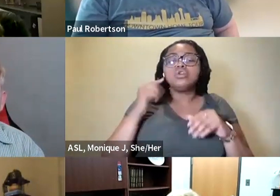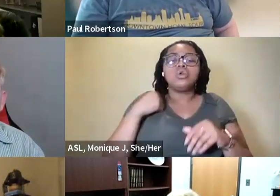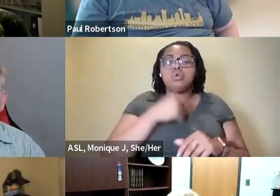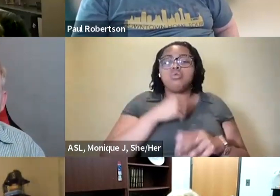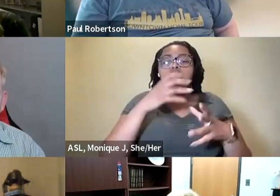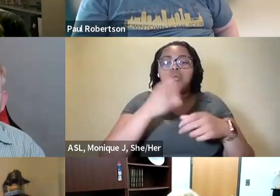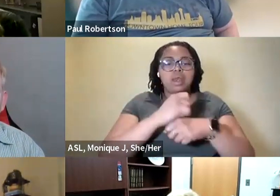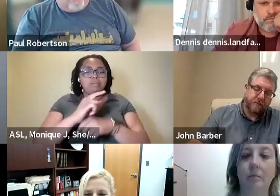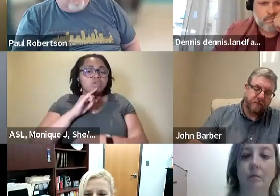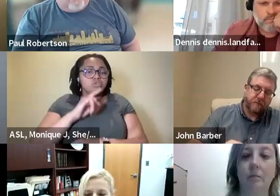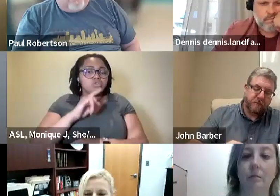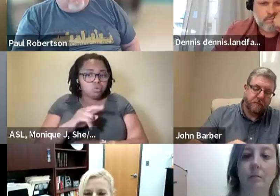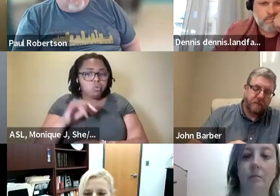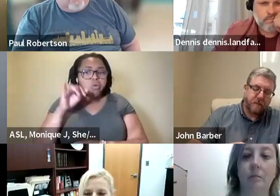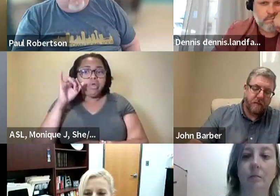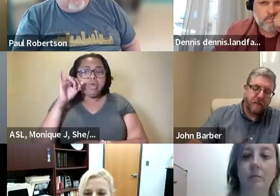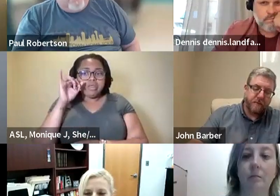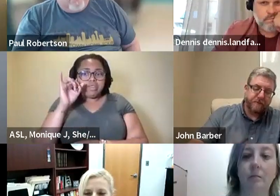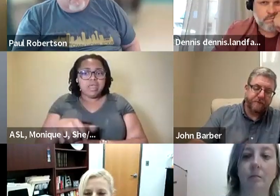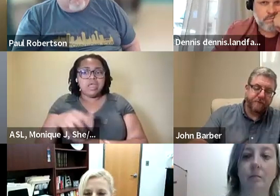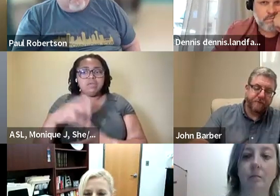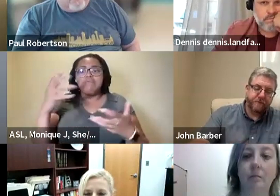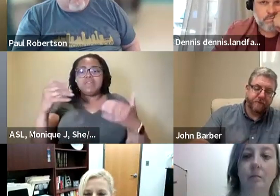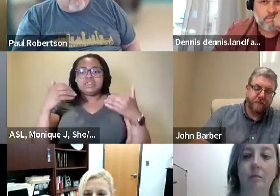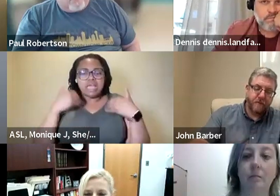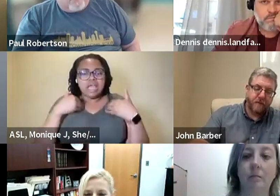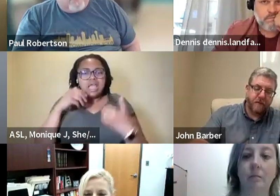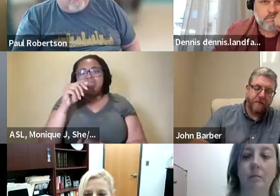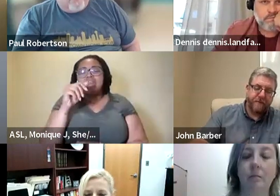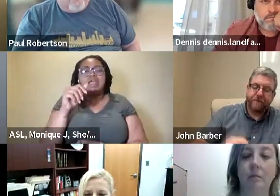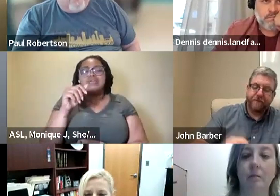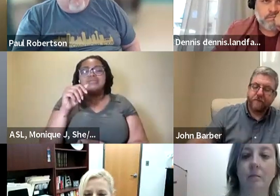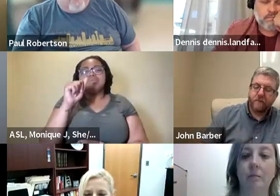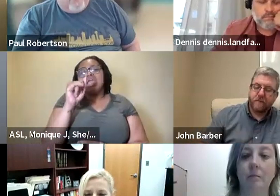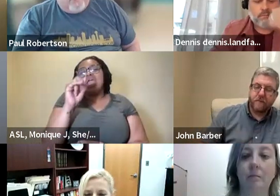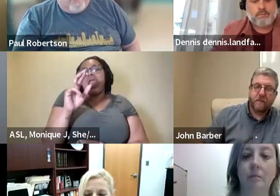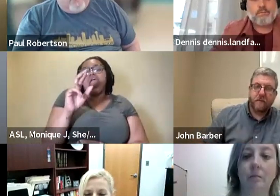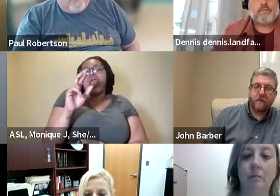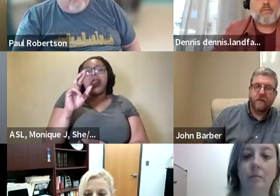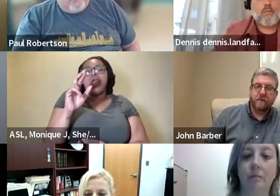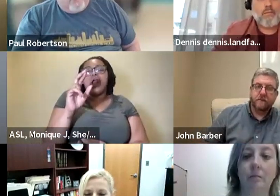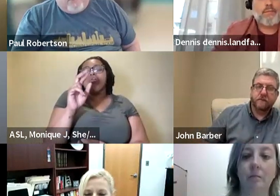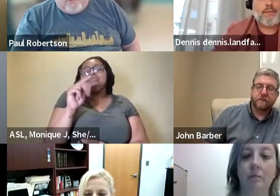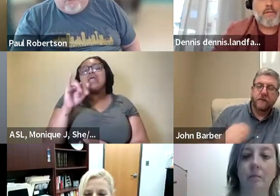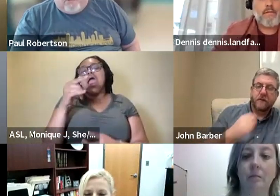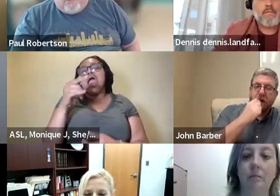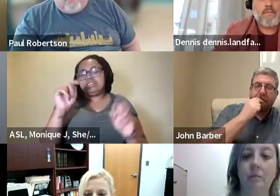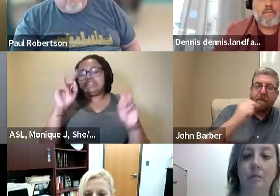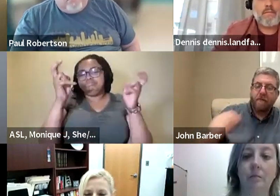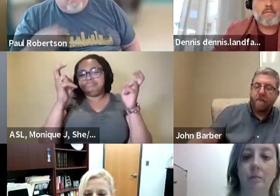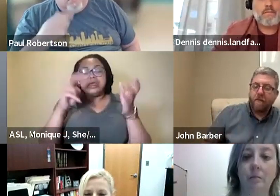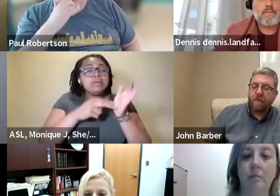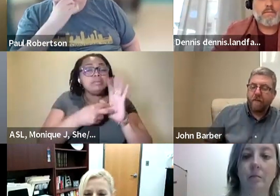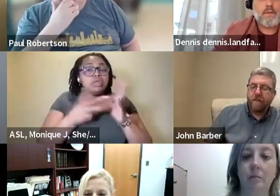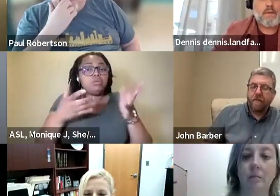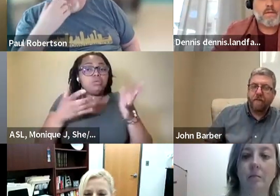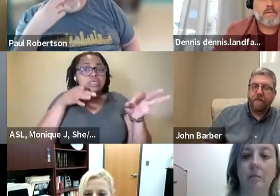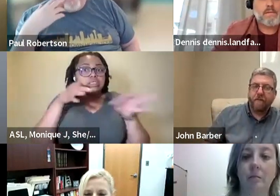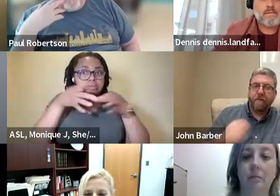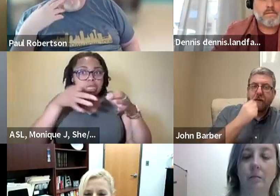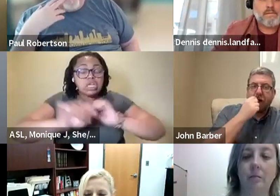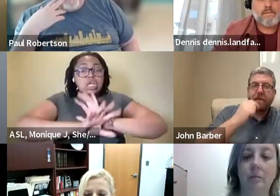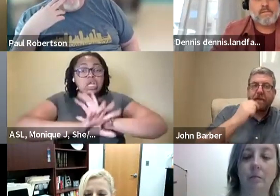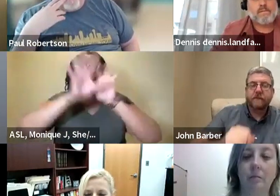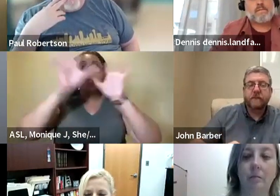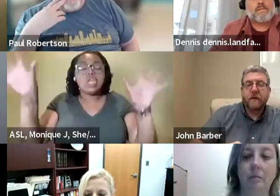is sort of airtight, that it is stated and argued for as clearly and precisely as we can. We don't